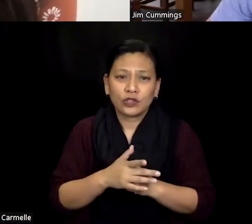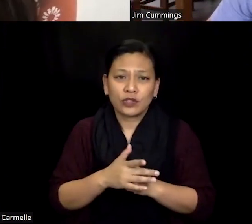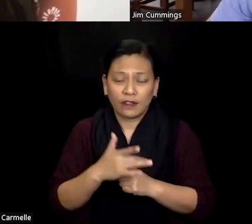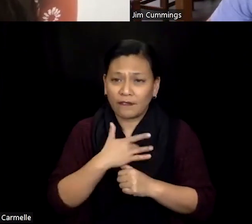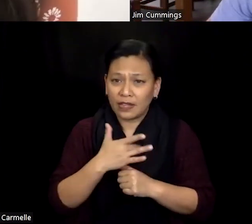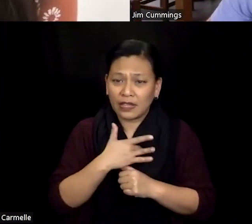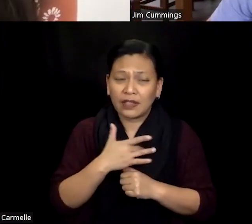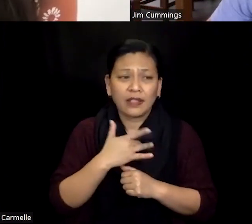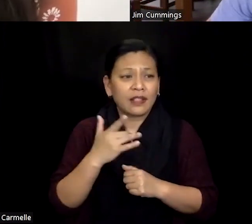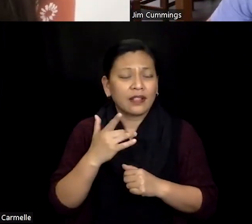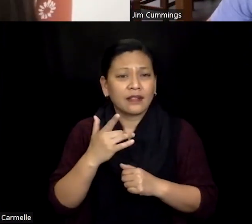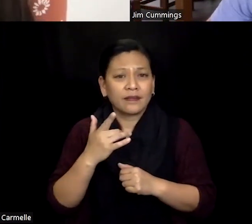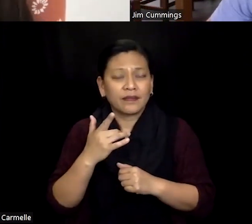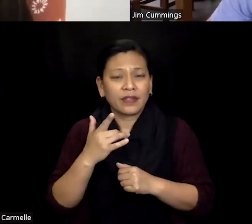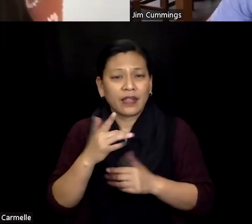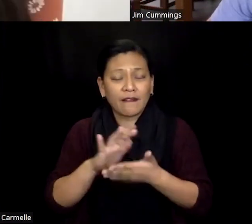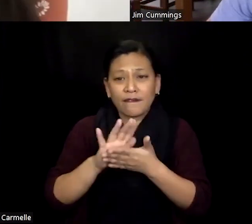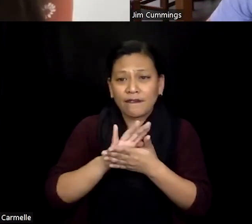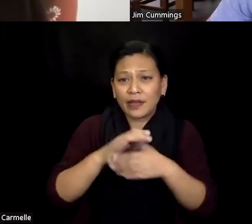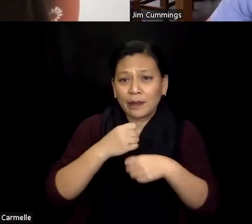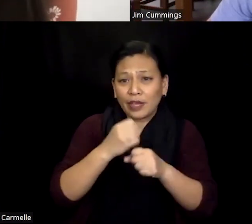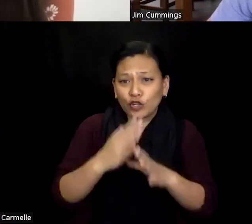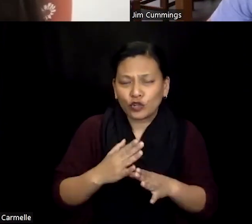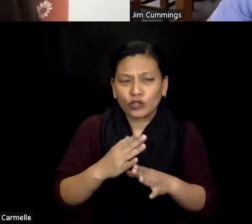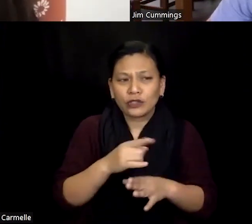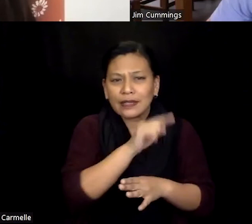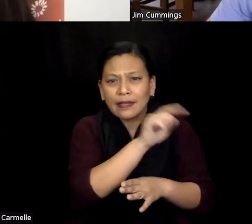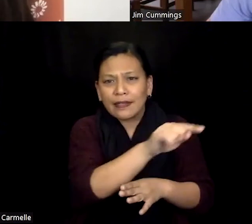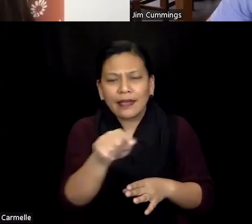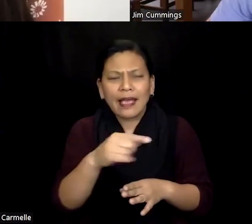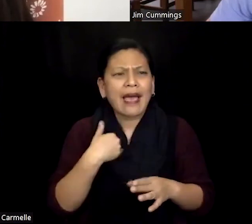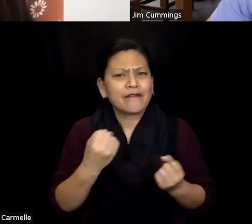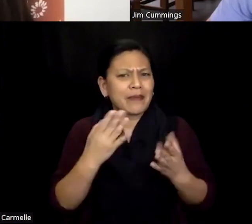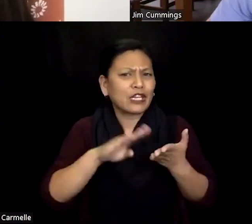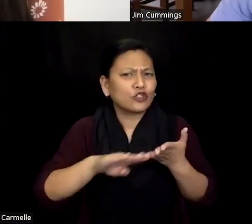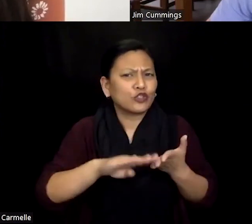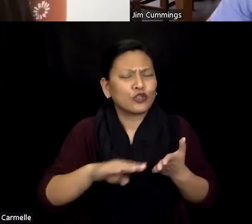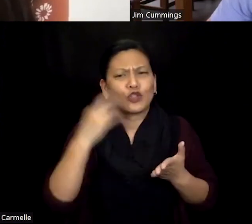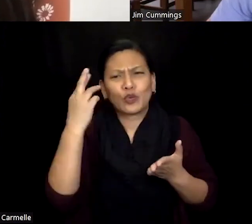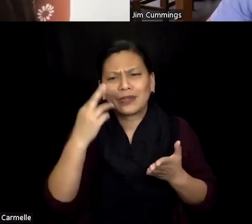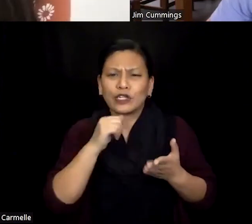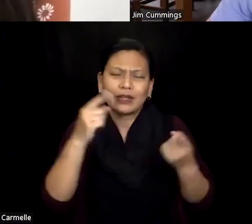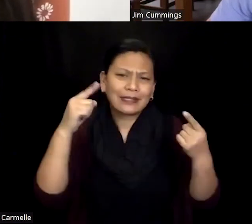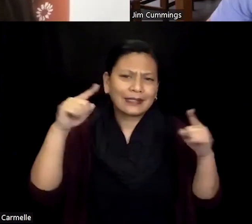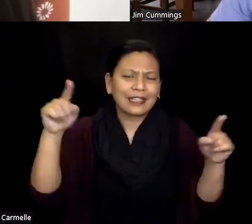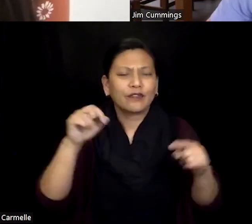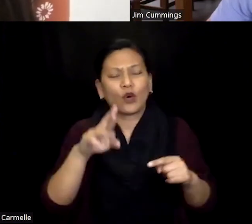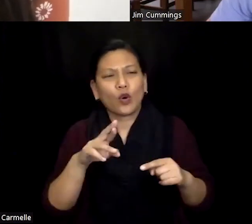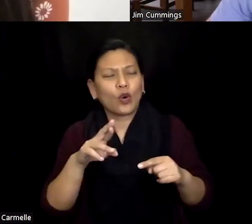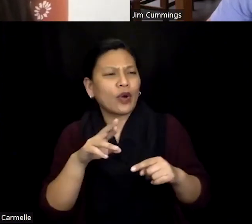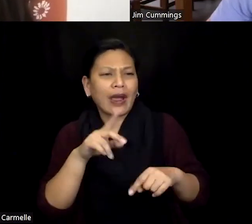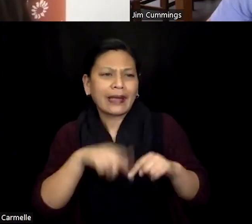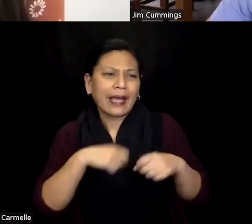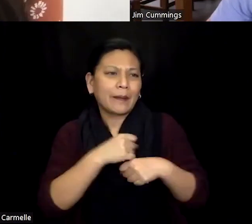been common for filmmakers to make like excuses as to why they're not successful and like why they can't make a film? And